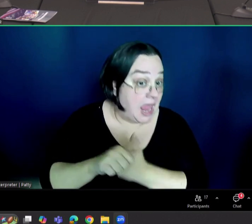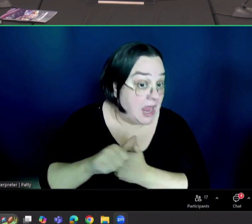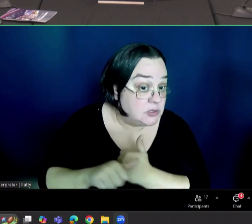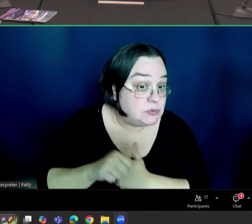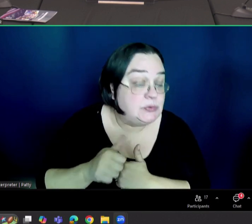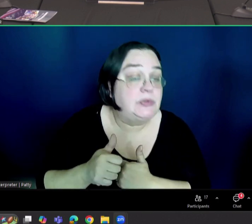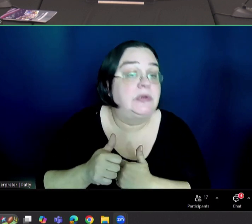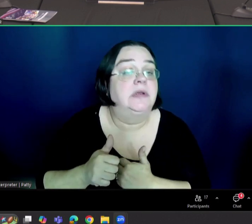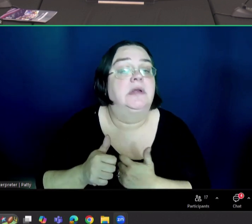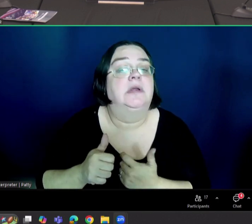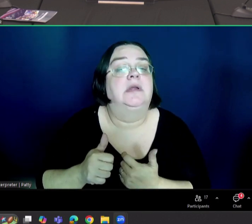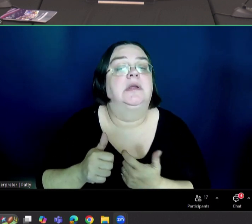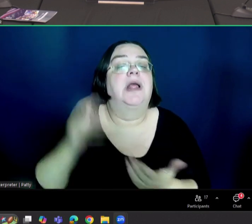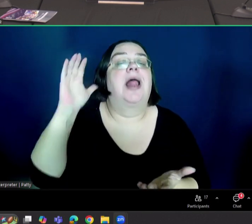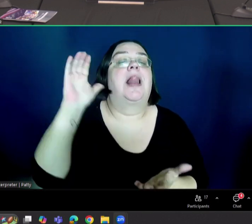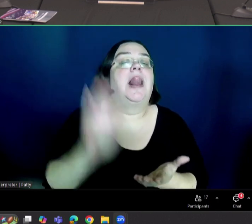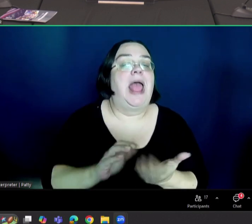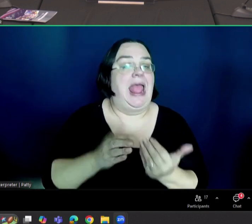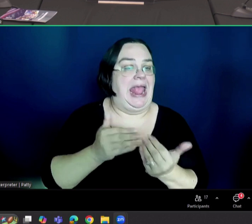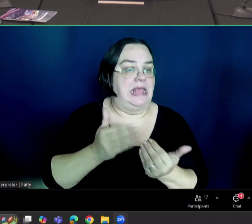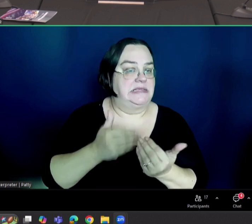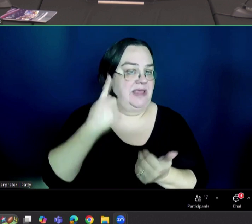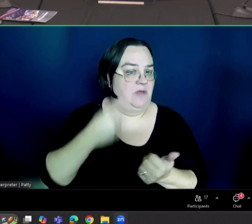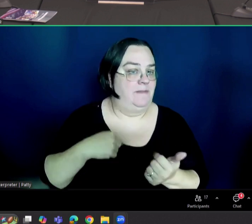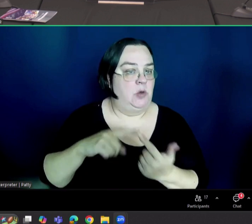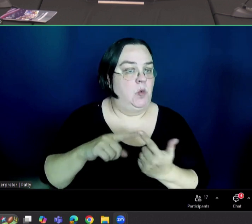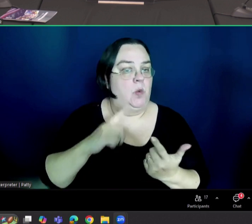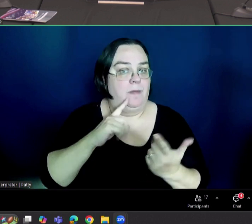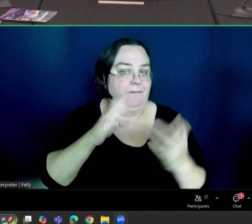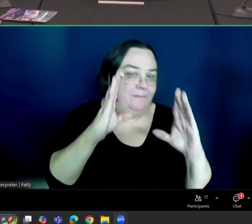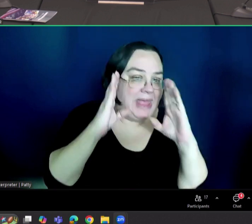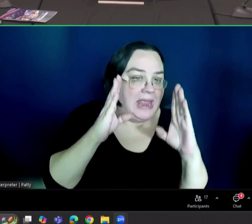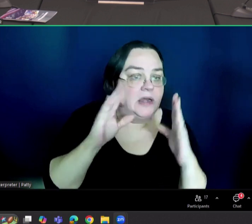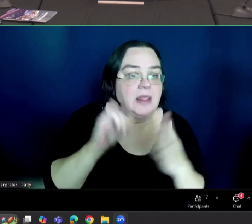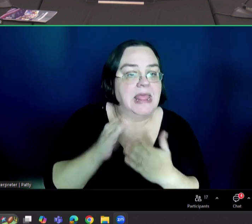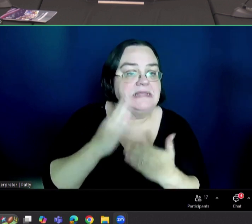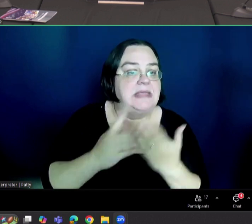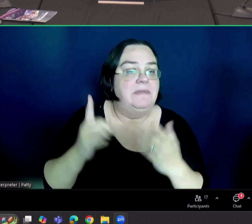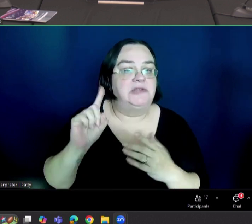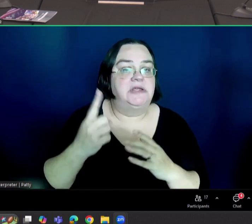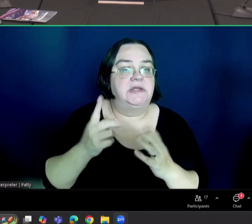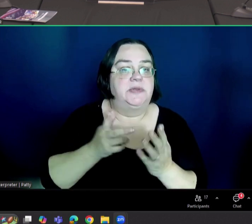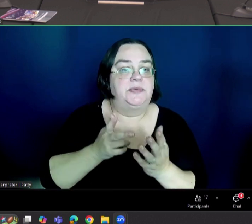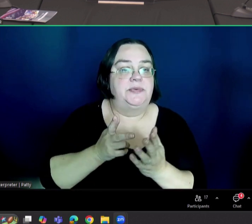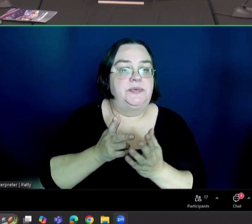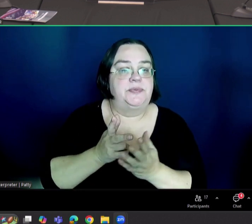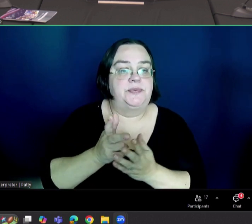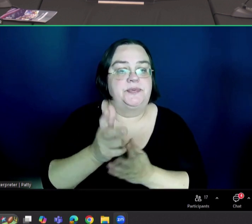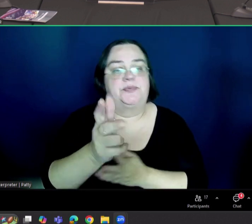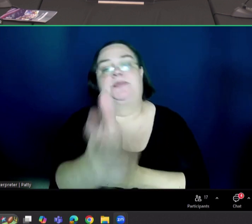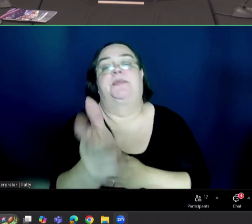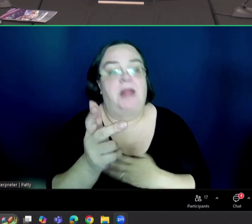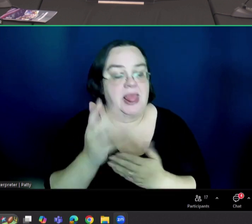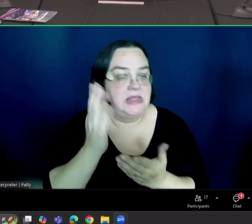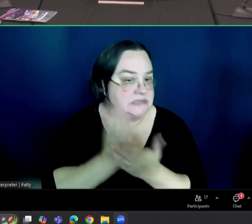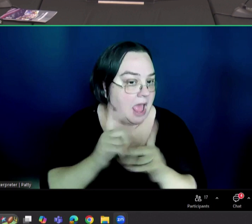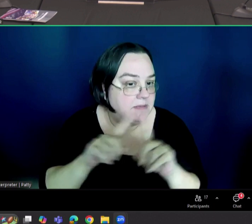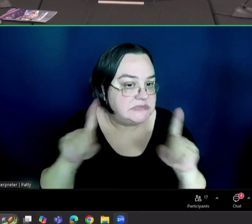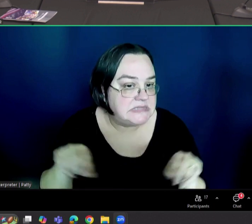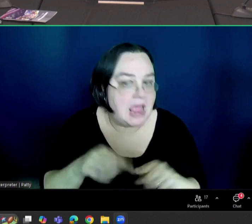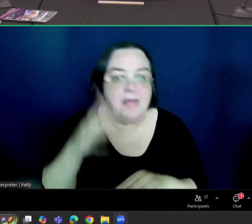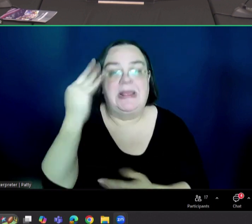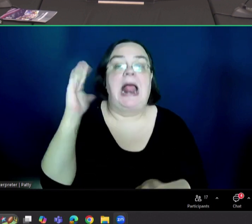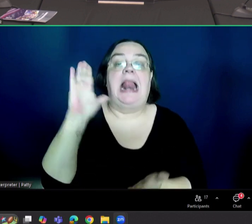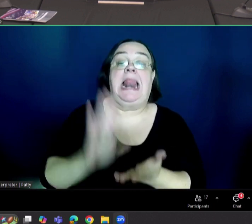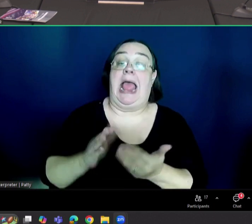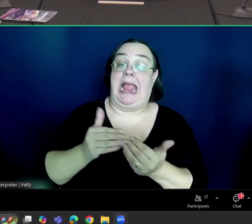And it's less easy for me to pay attention to the fact that somebody just rolled through the stop sign. And because it's less easy for me to